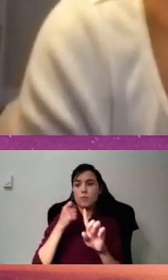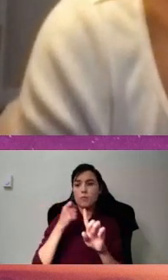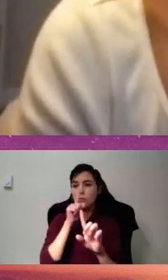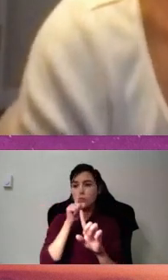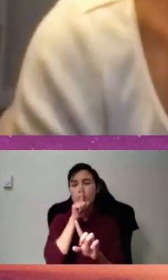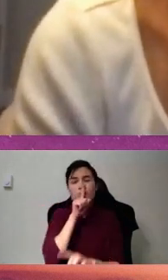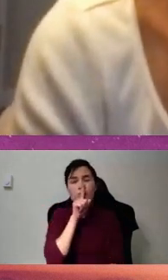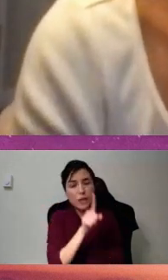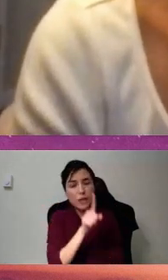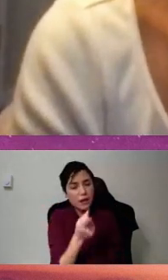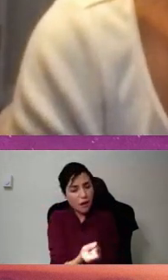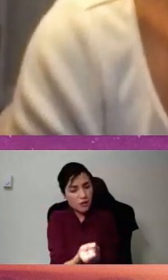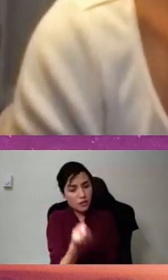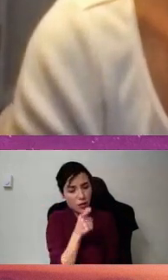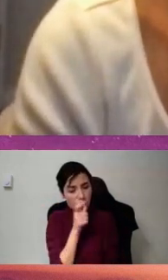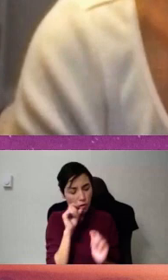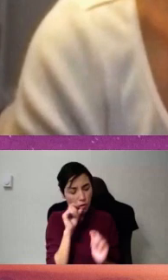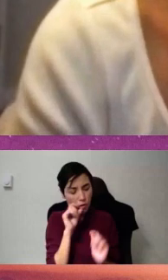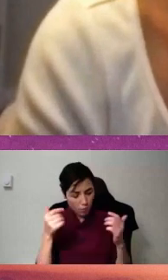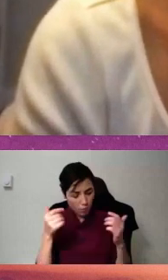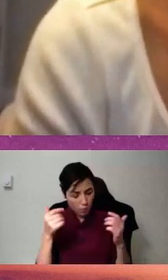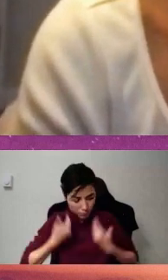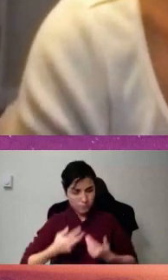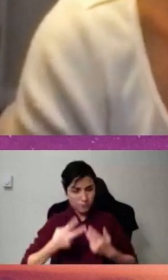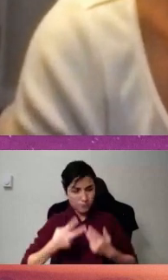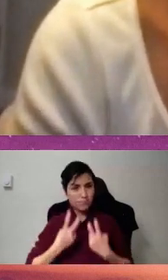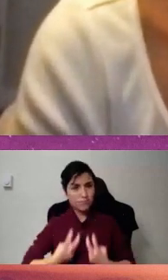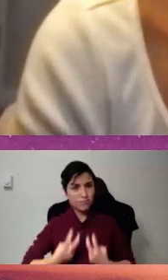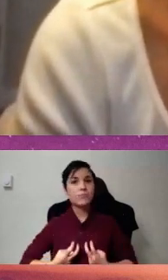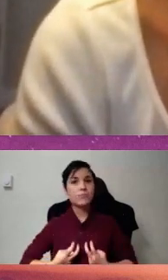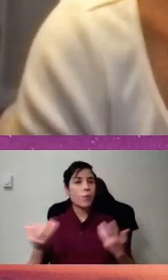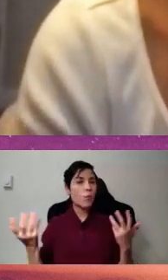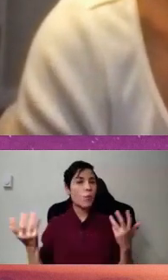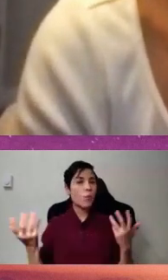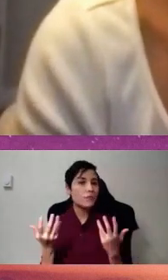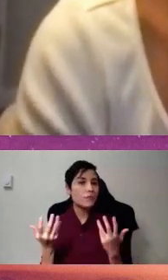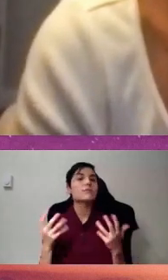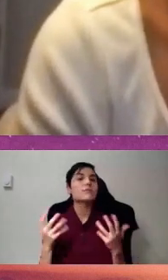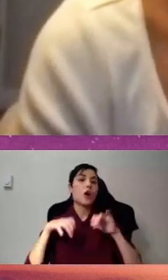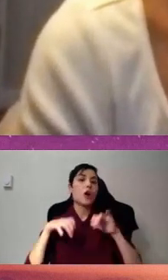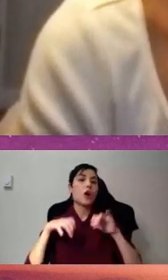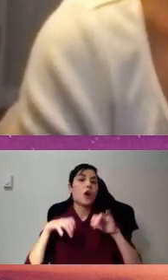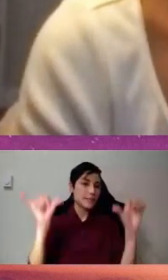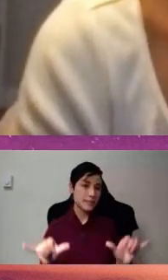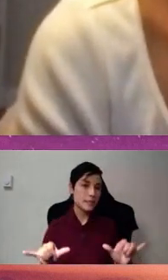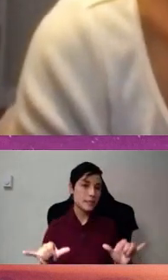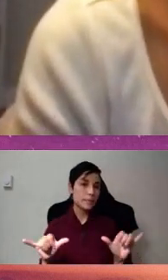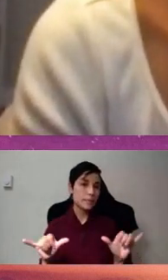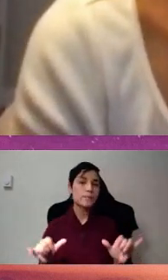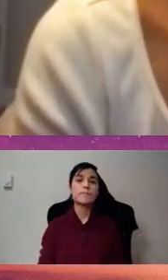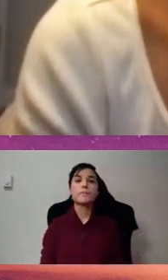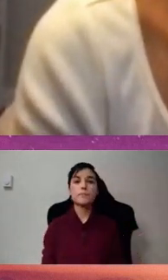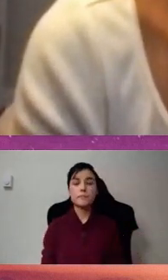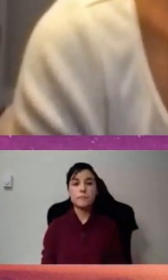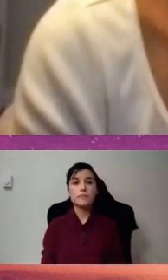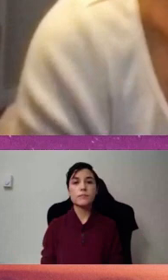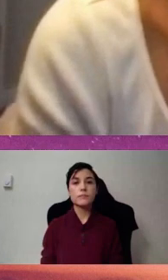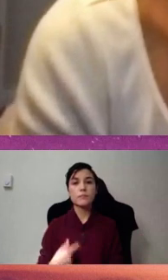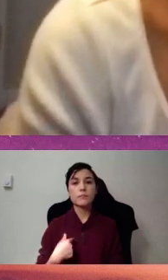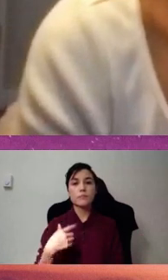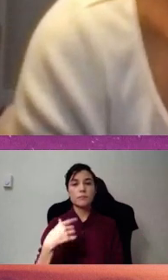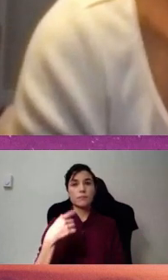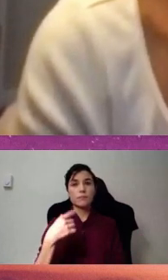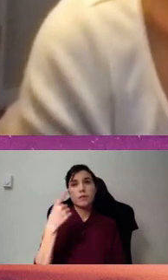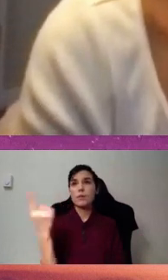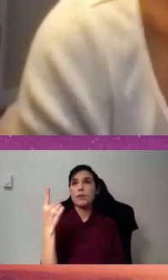that. And I also want to give out, in terms of trans youth specifically, to Zaya Wade, is someone that comes